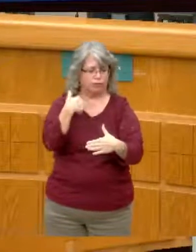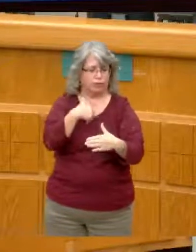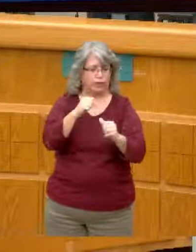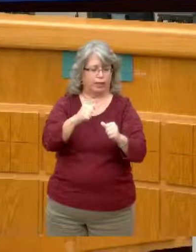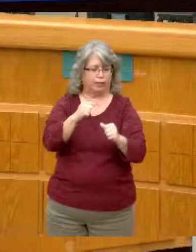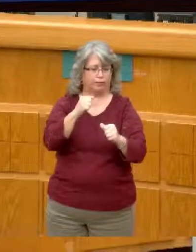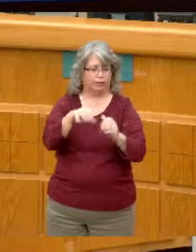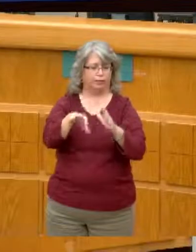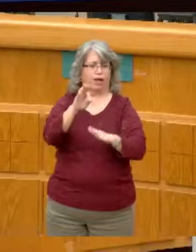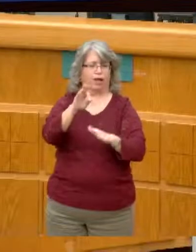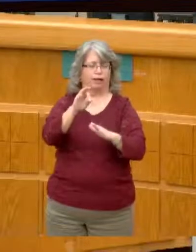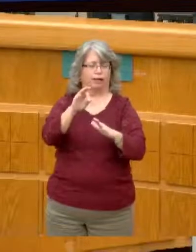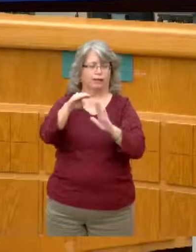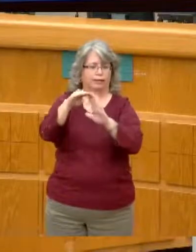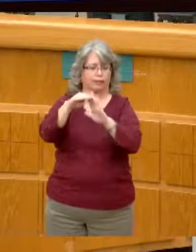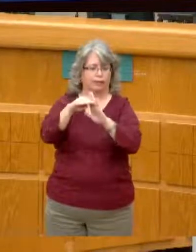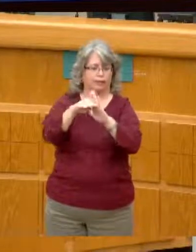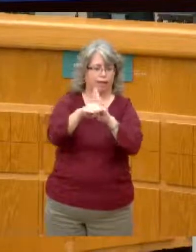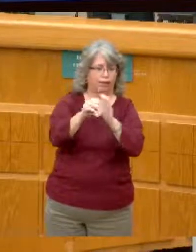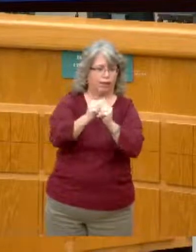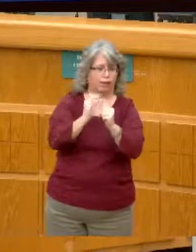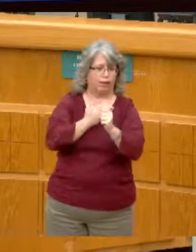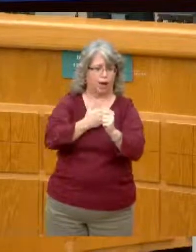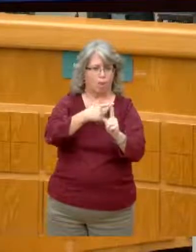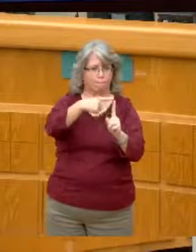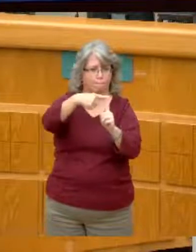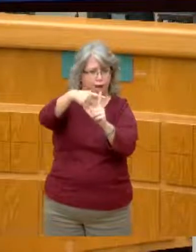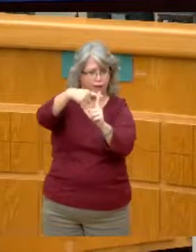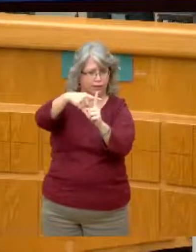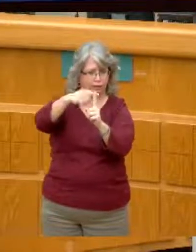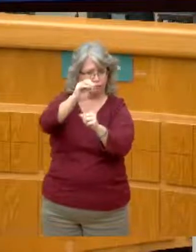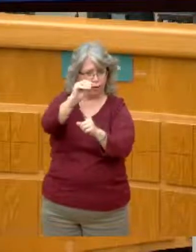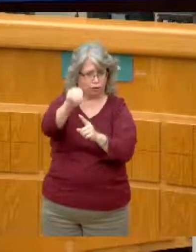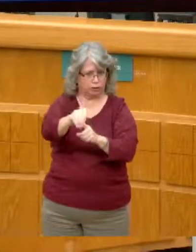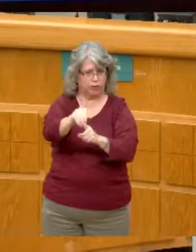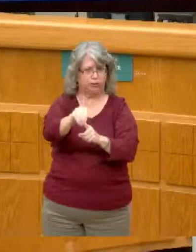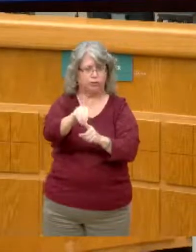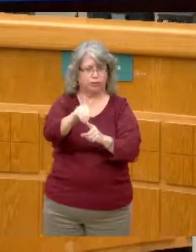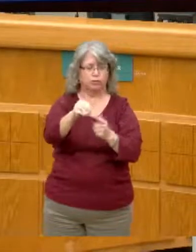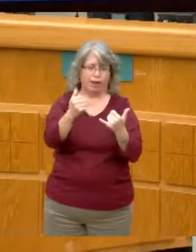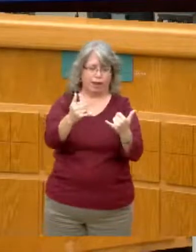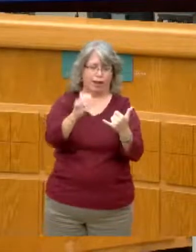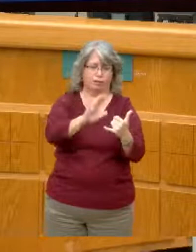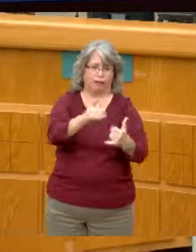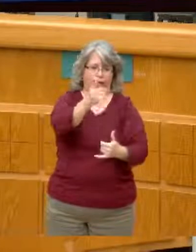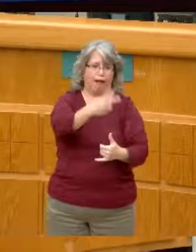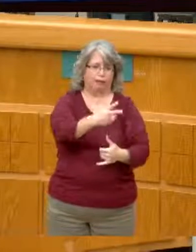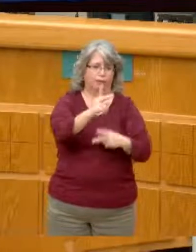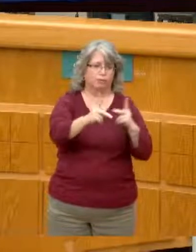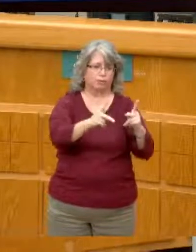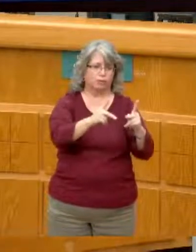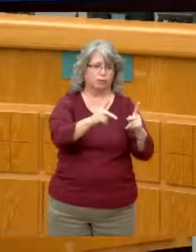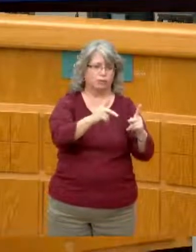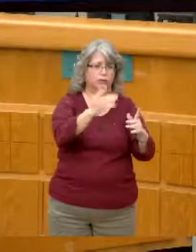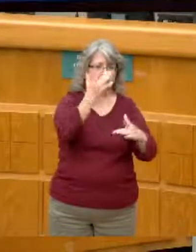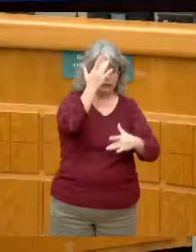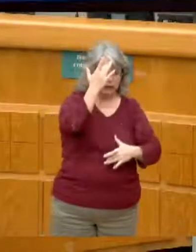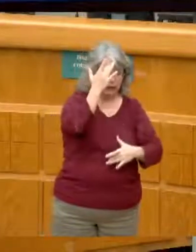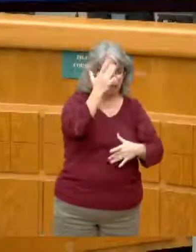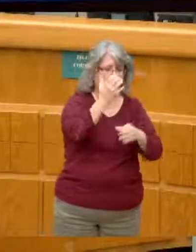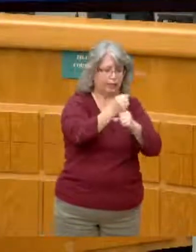we're averaging about 50%. So half of the folks that are sick and getting tested are coming up positive. So what do you do if you're